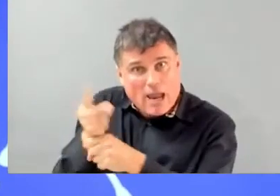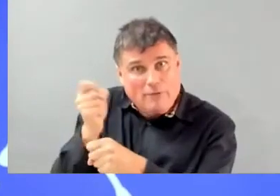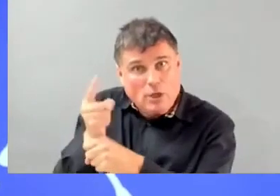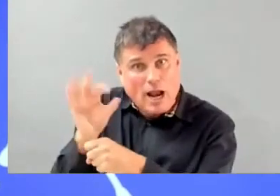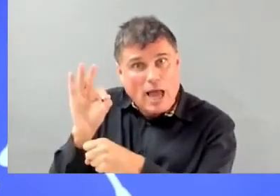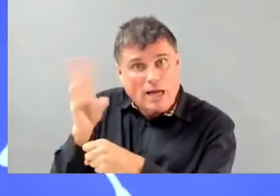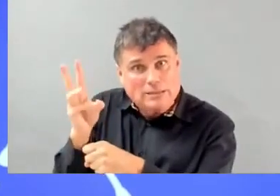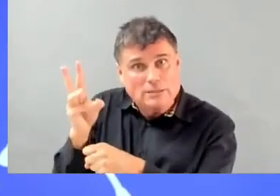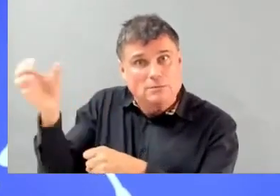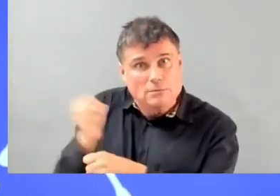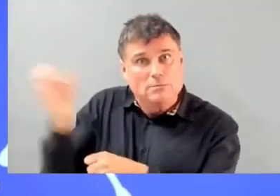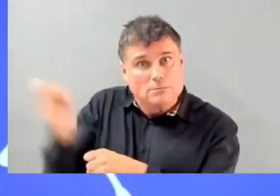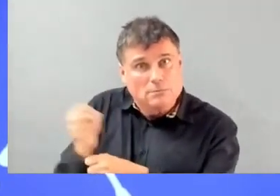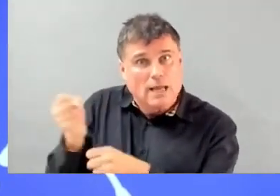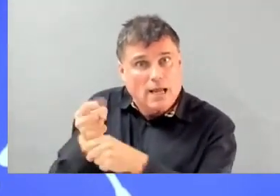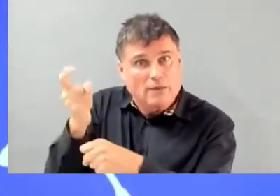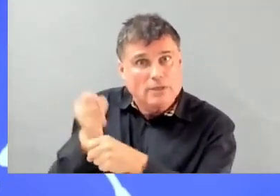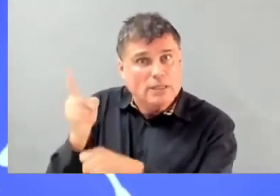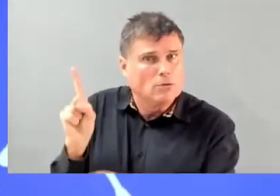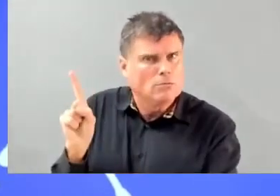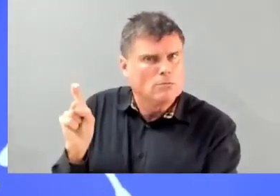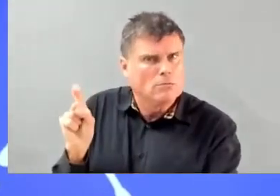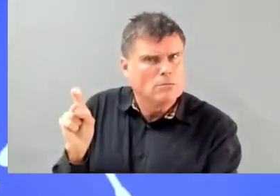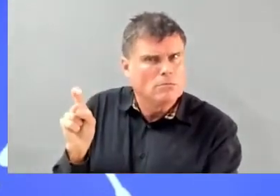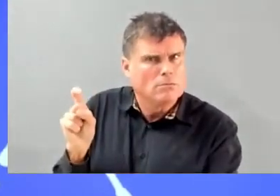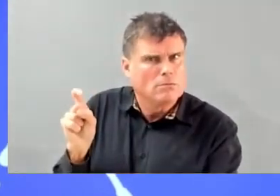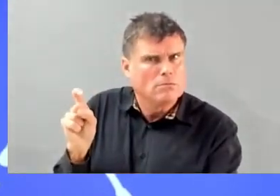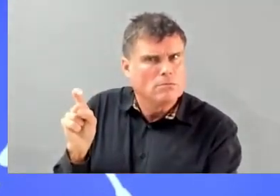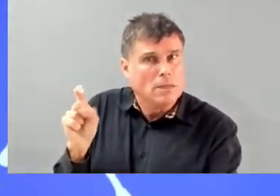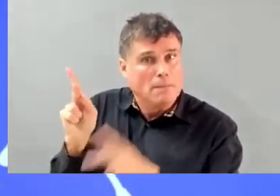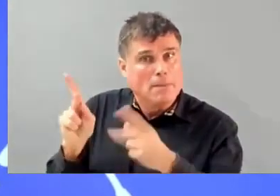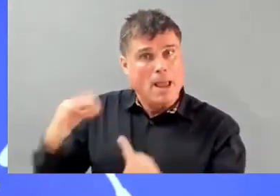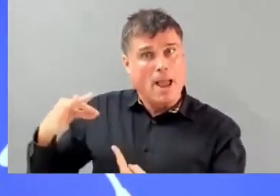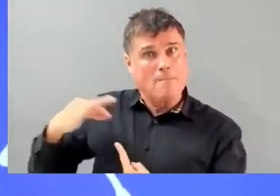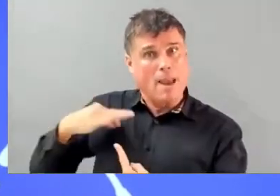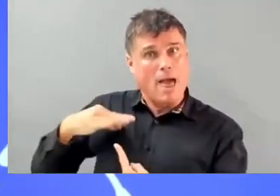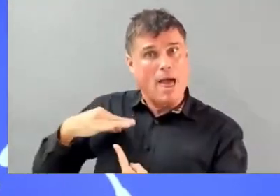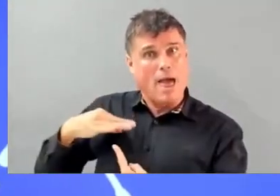96 seats that folks can apply for?